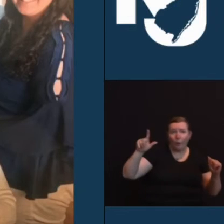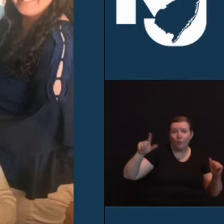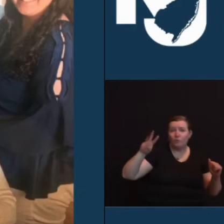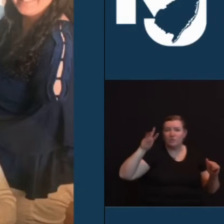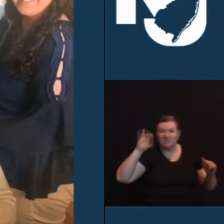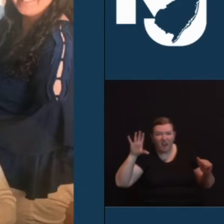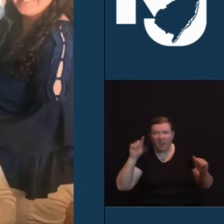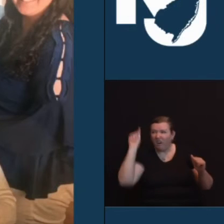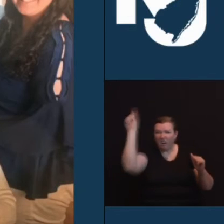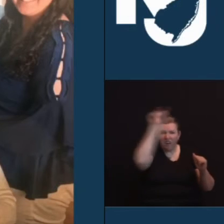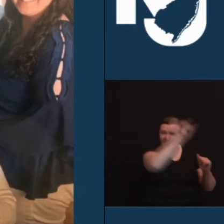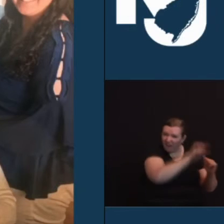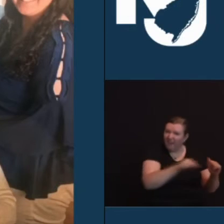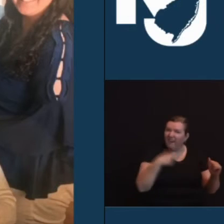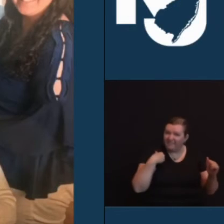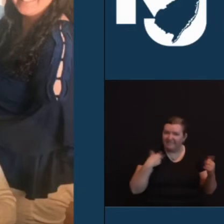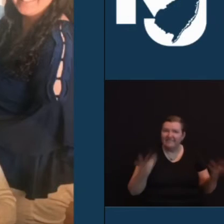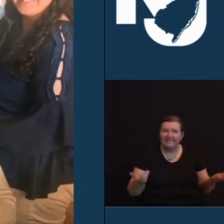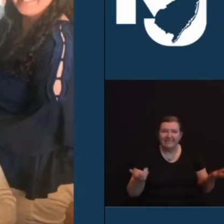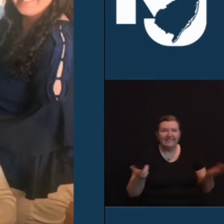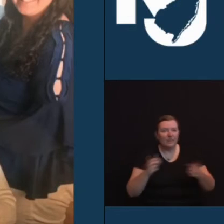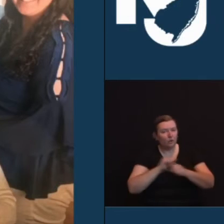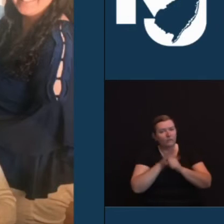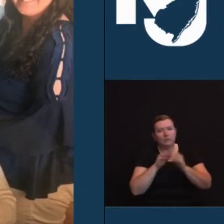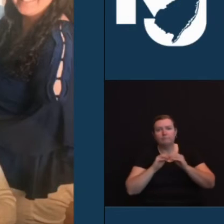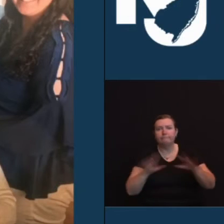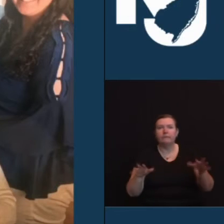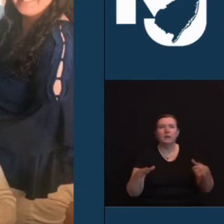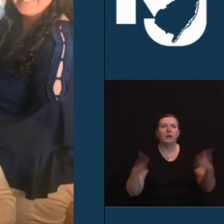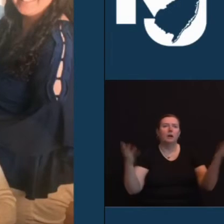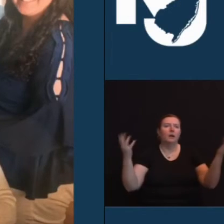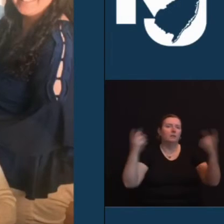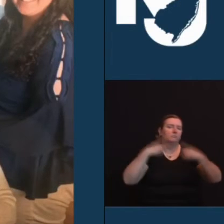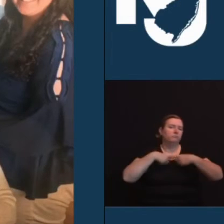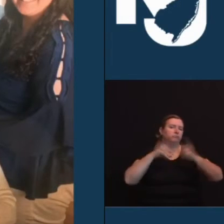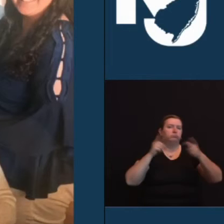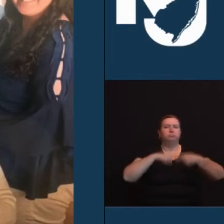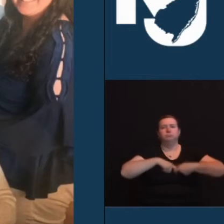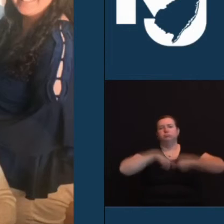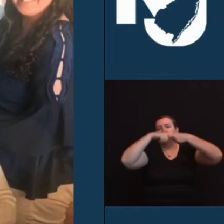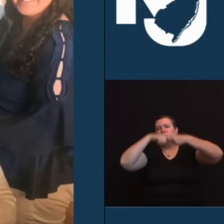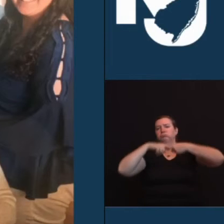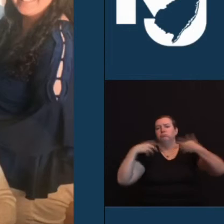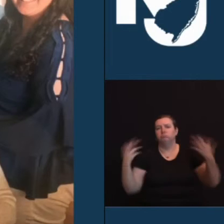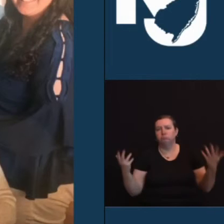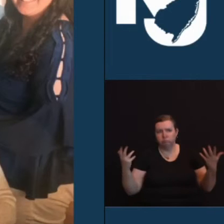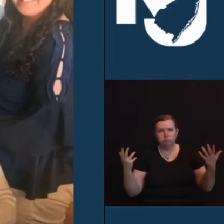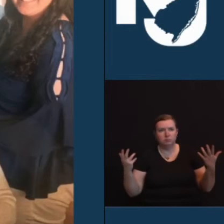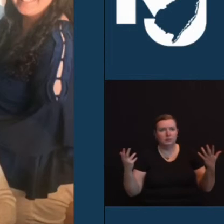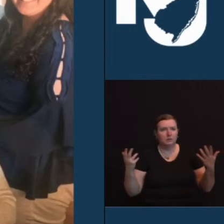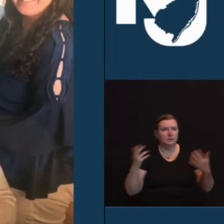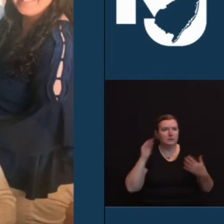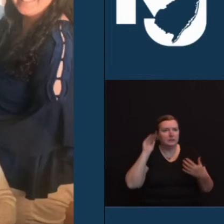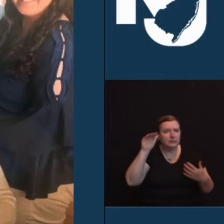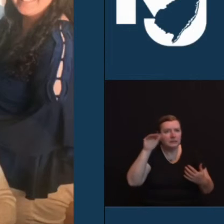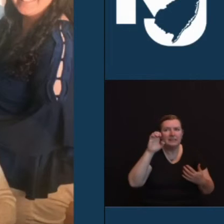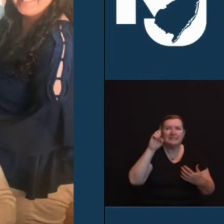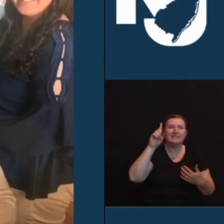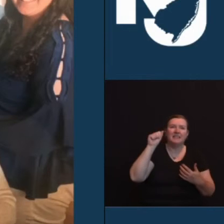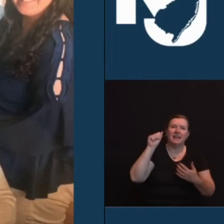pandemic hit, everything came to a screeching halt. Working through the EDA, Rosanna and Pat were able to secure a grant that allowed them